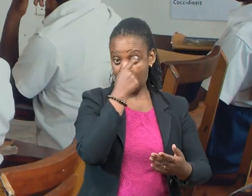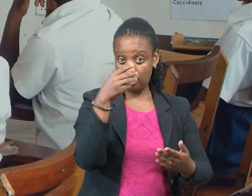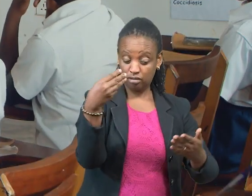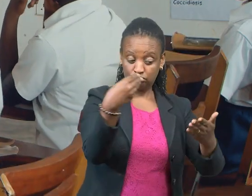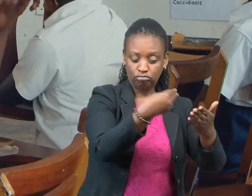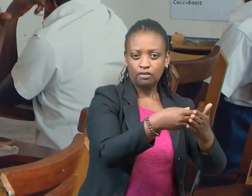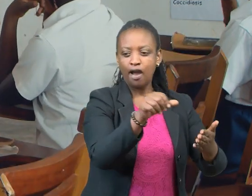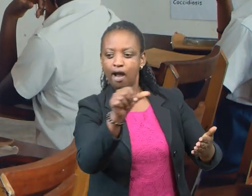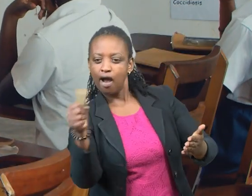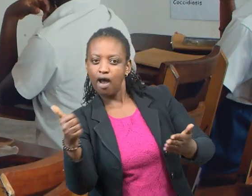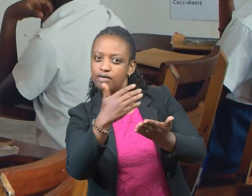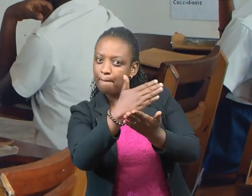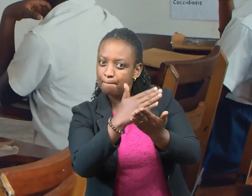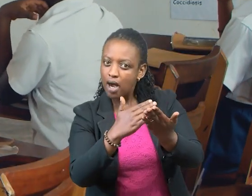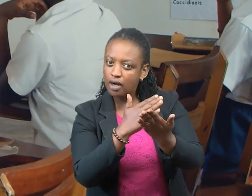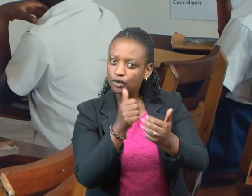Another part.